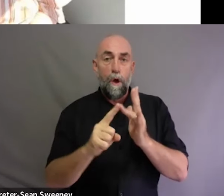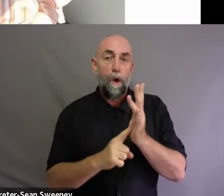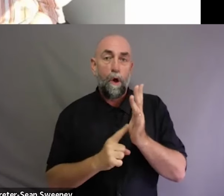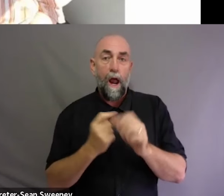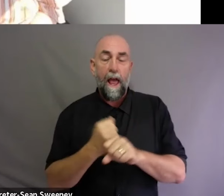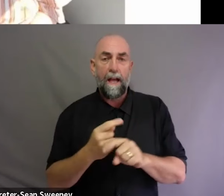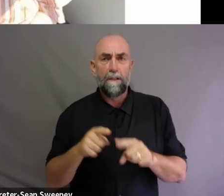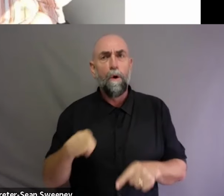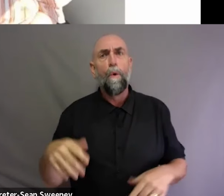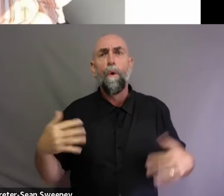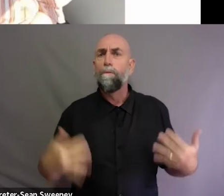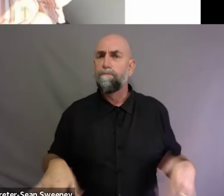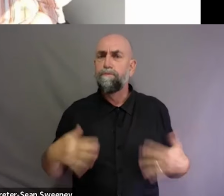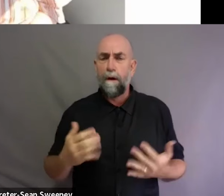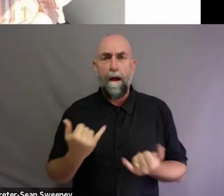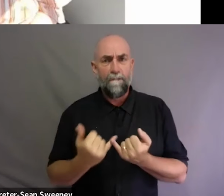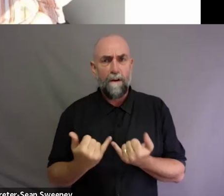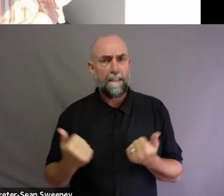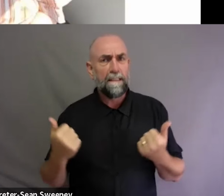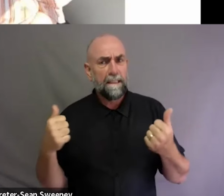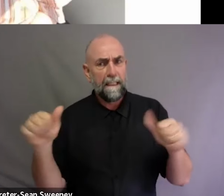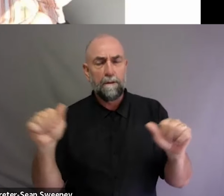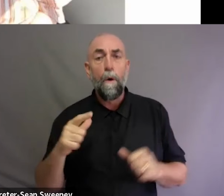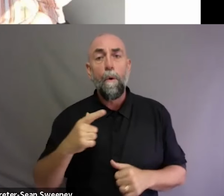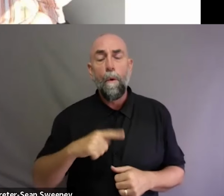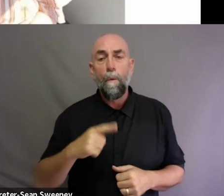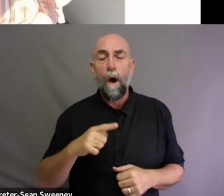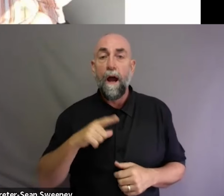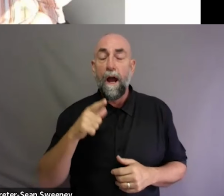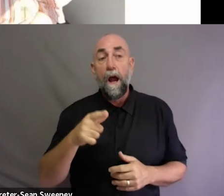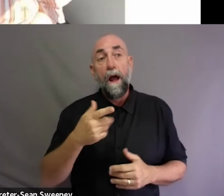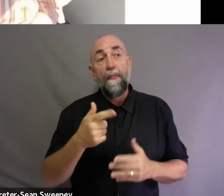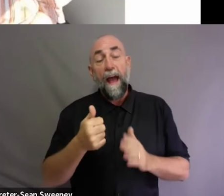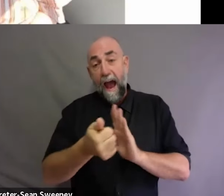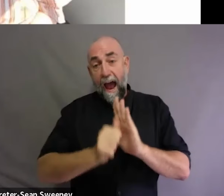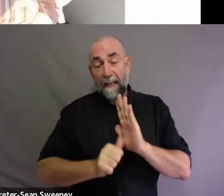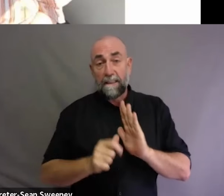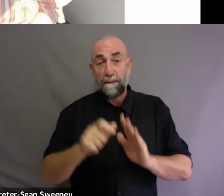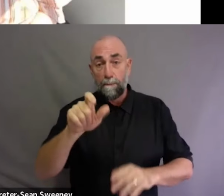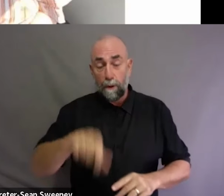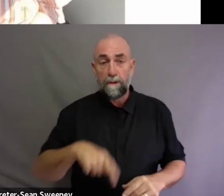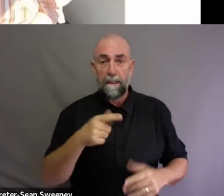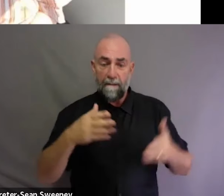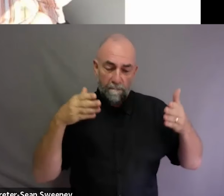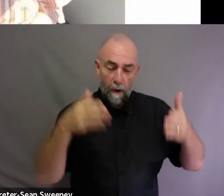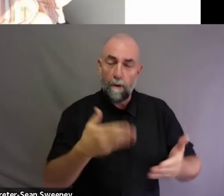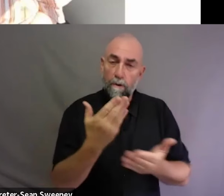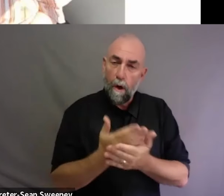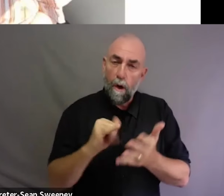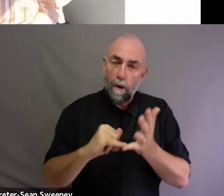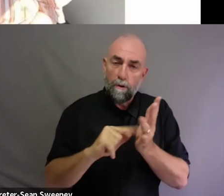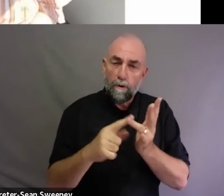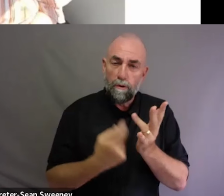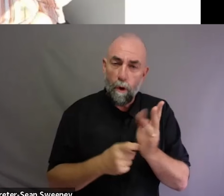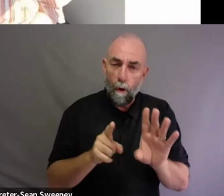Collage was really effective because it meant the artists could focus on story and the narrative rather than worrying about their skills in drawing or the iPads or